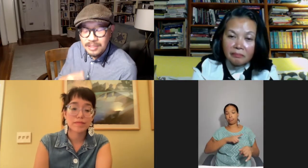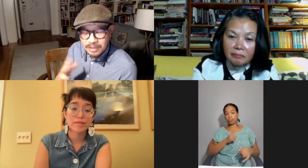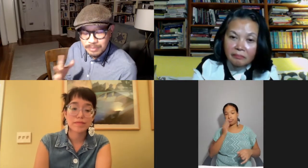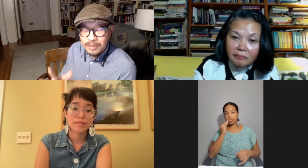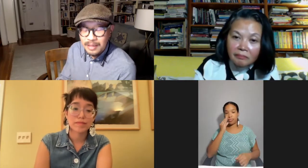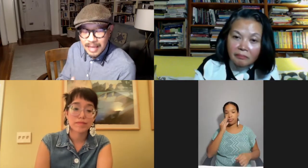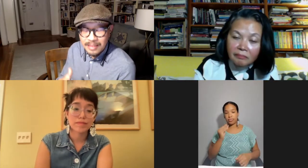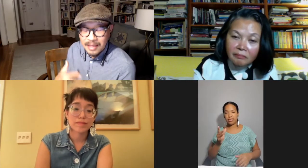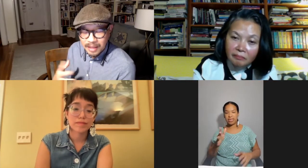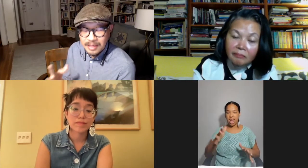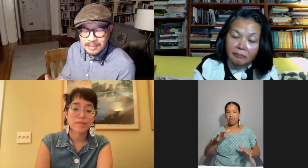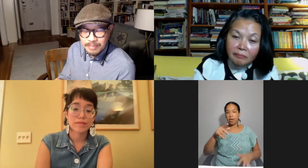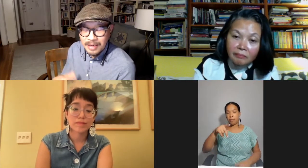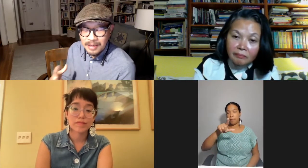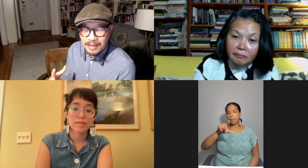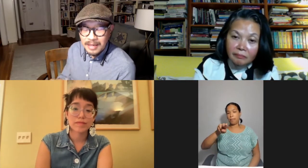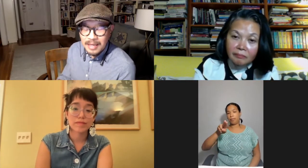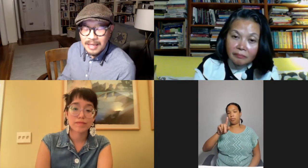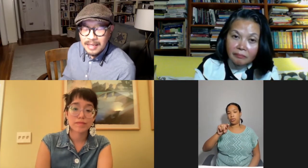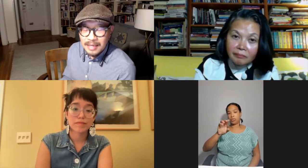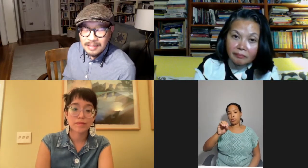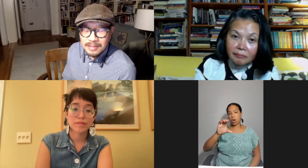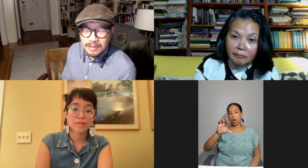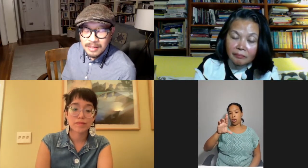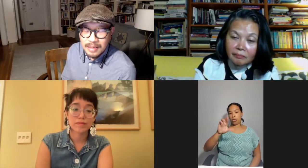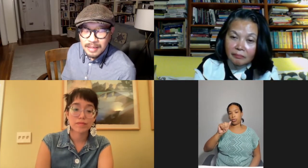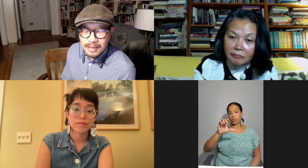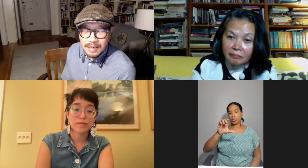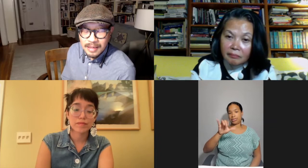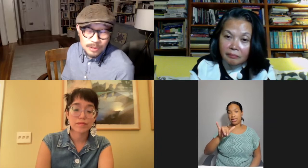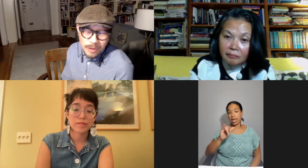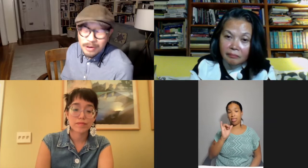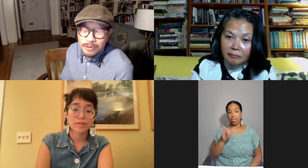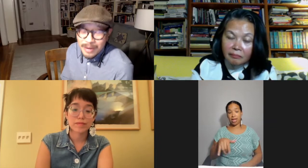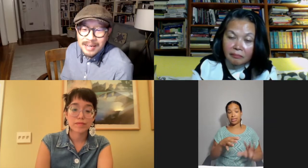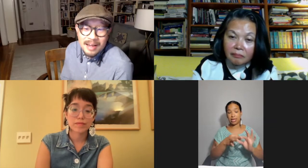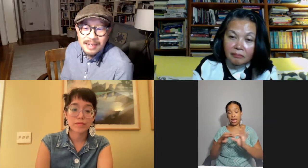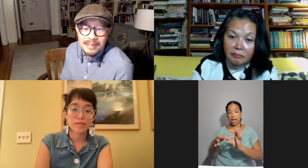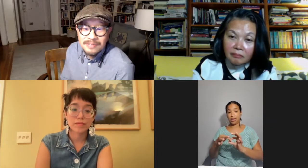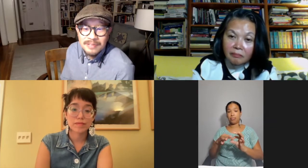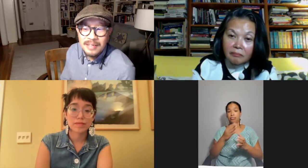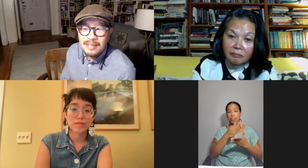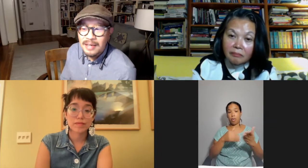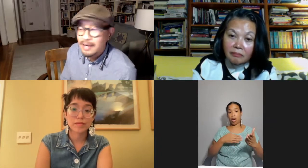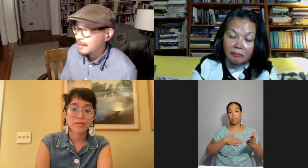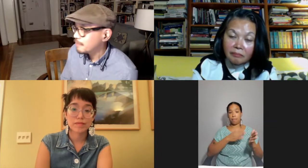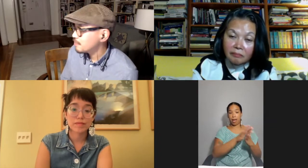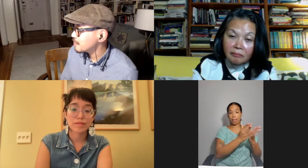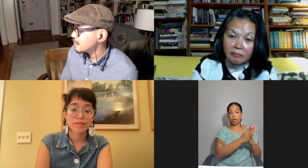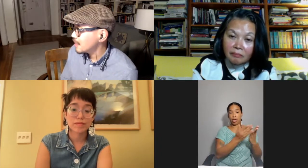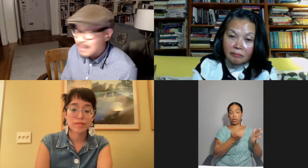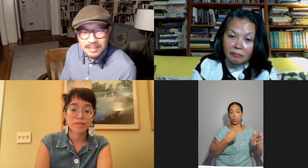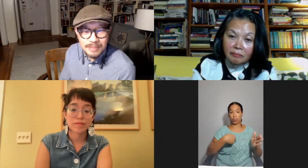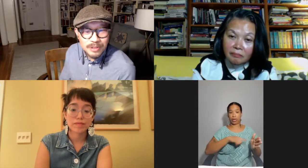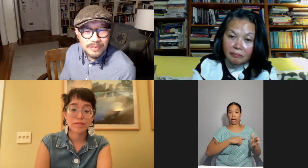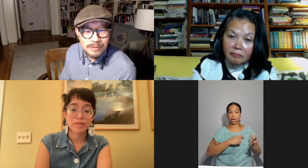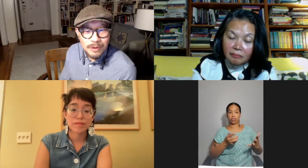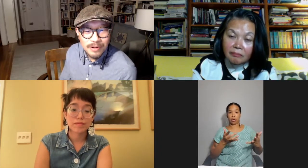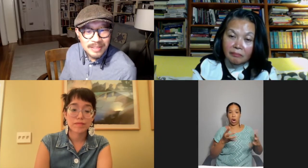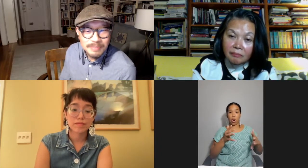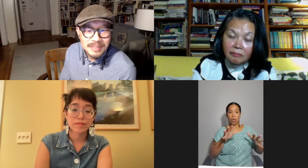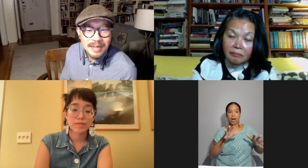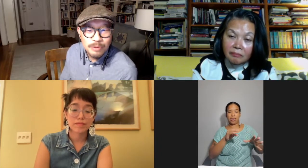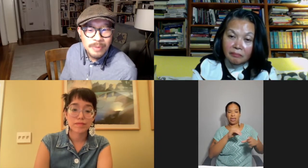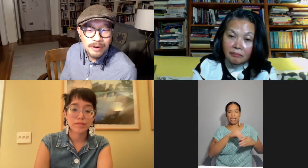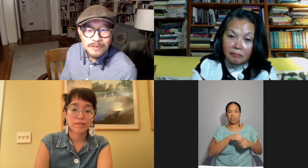a section in the book that line is embedded in, is we are already kind of in this subservient